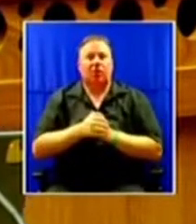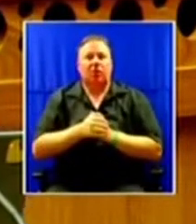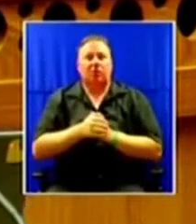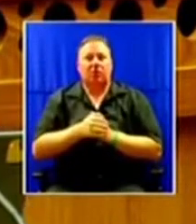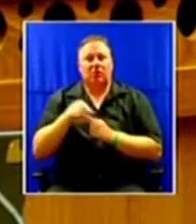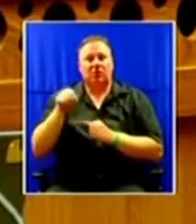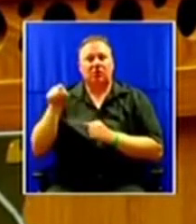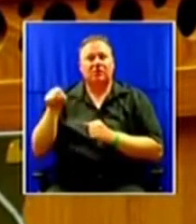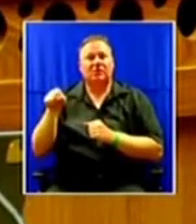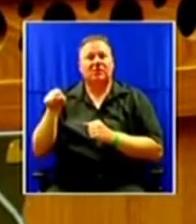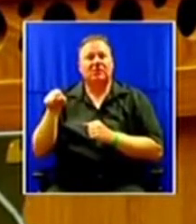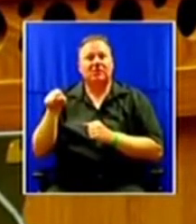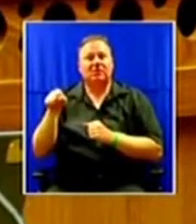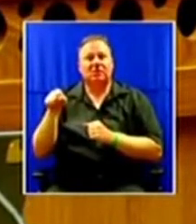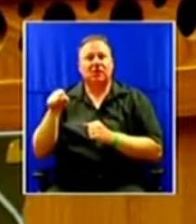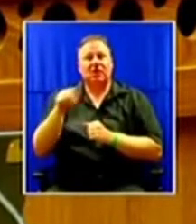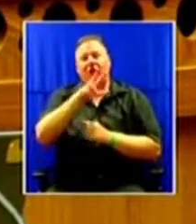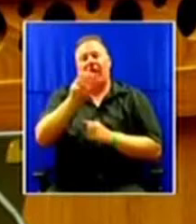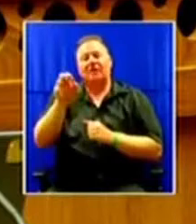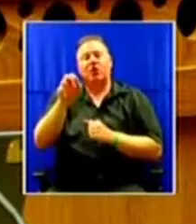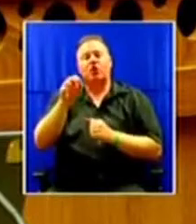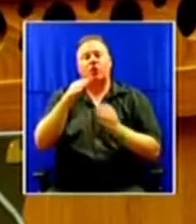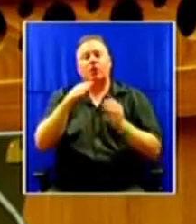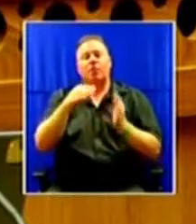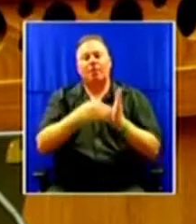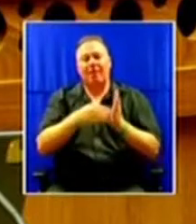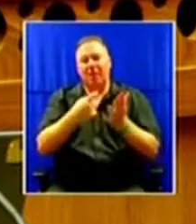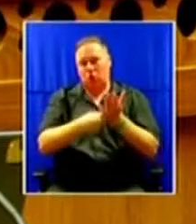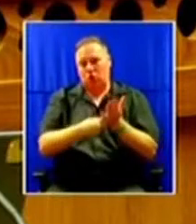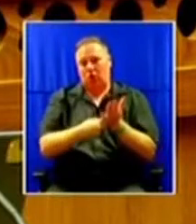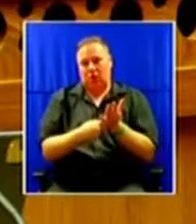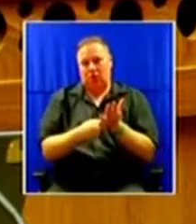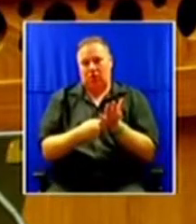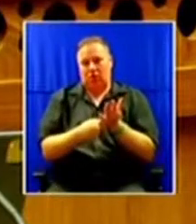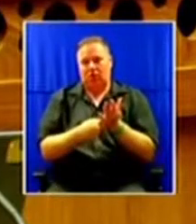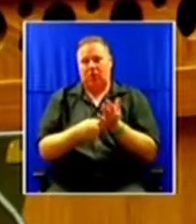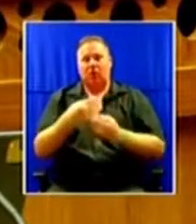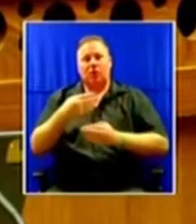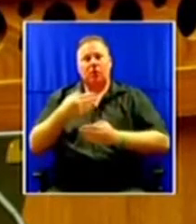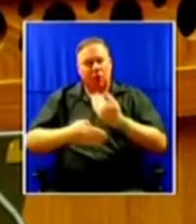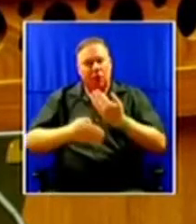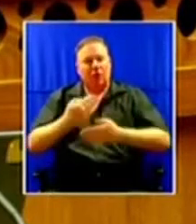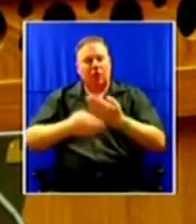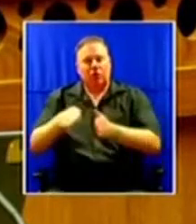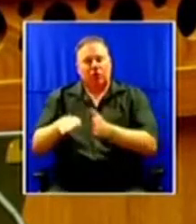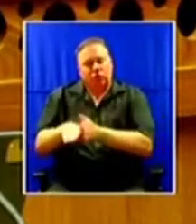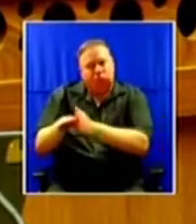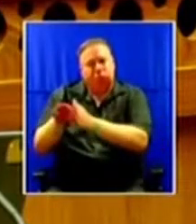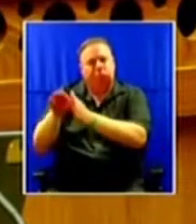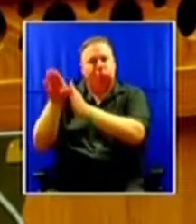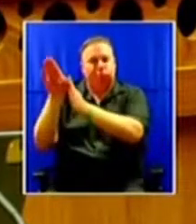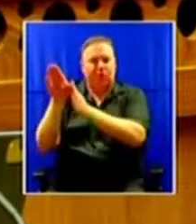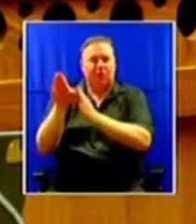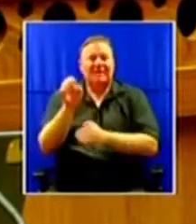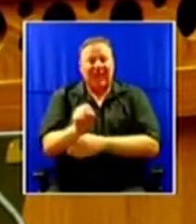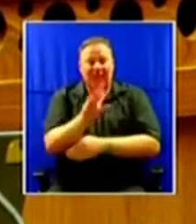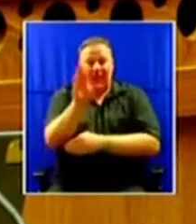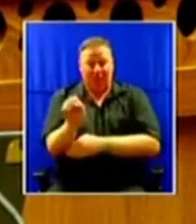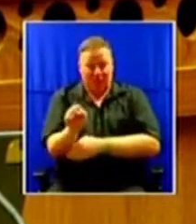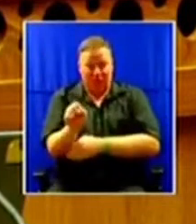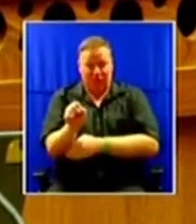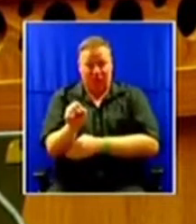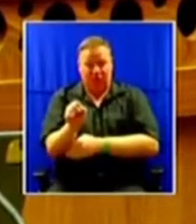invested 800 million rand to upgrade production. South Africa now produces